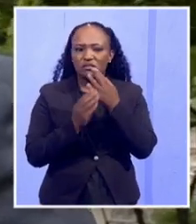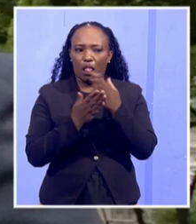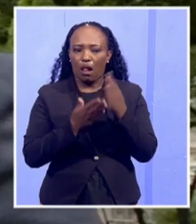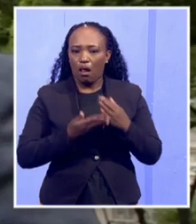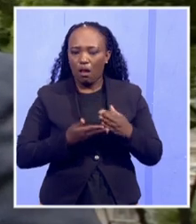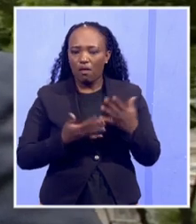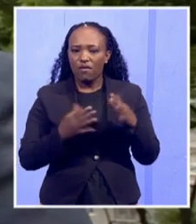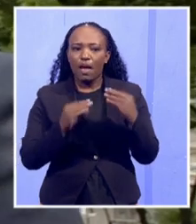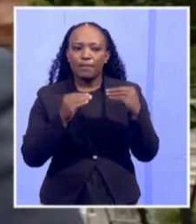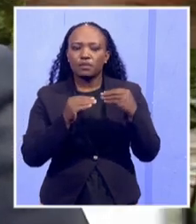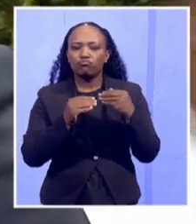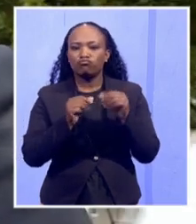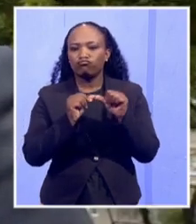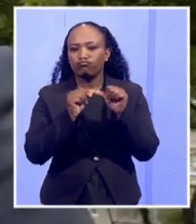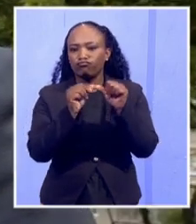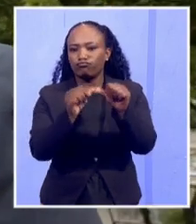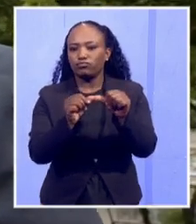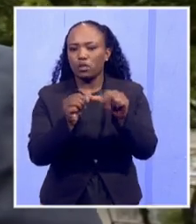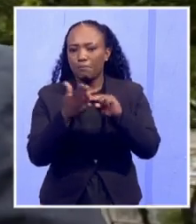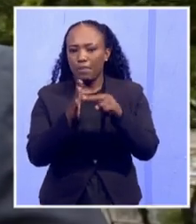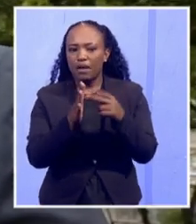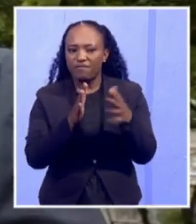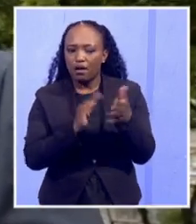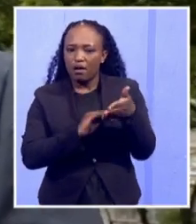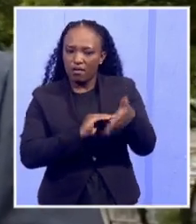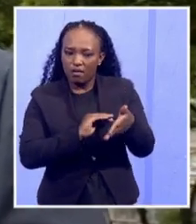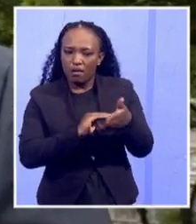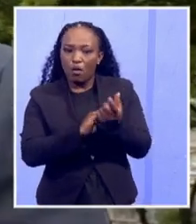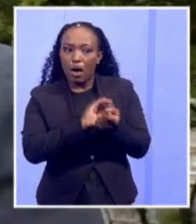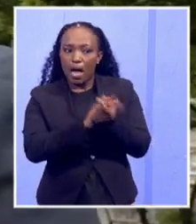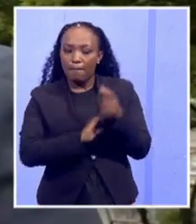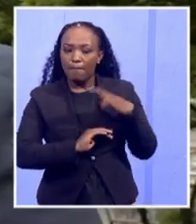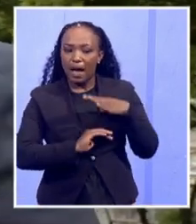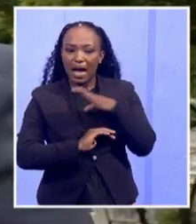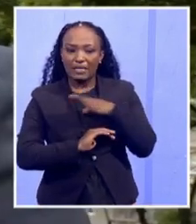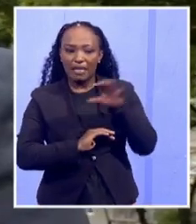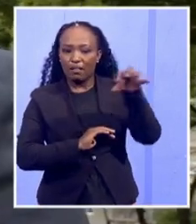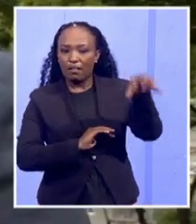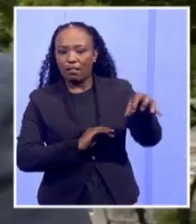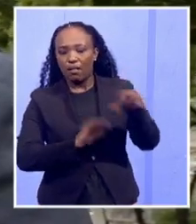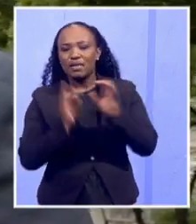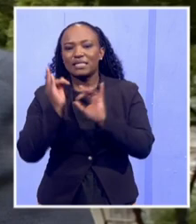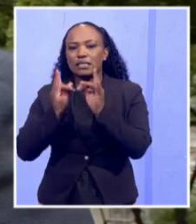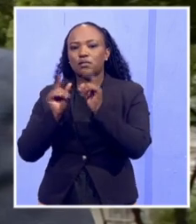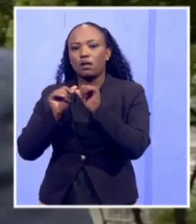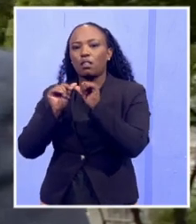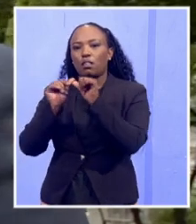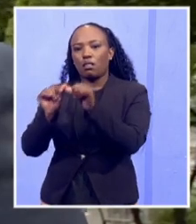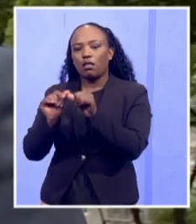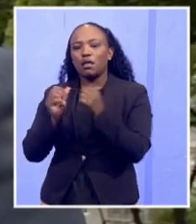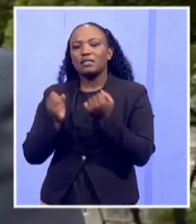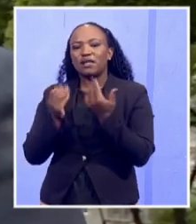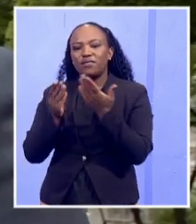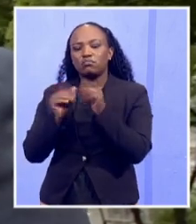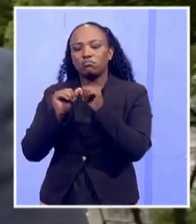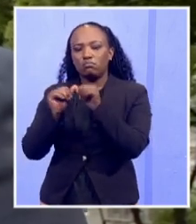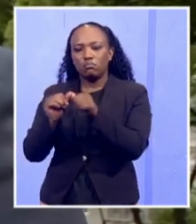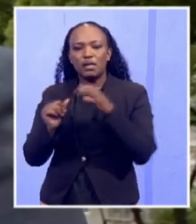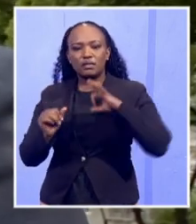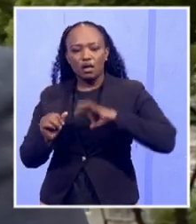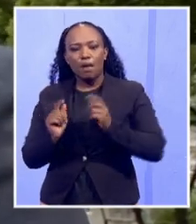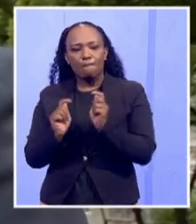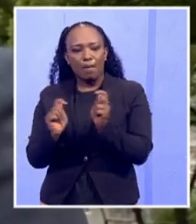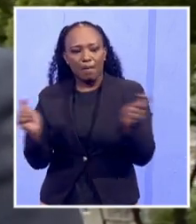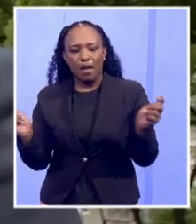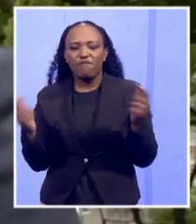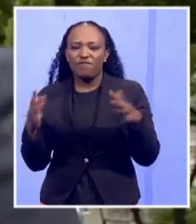business continuity plan that we've enforced. So whatever happens in council, the city remains, service delivery remains, salaries have been paid. We